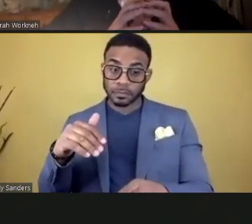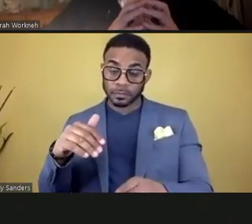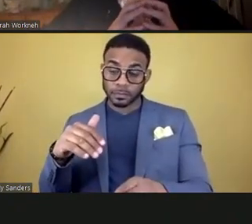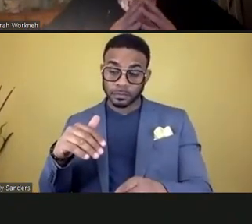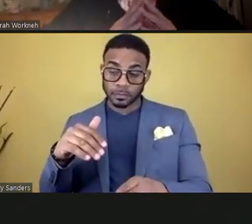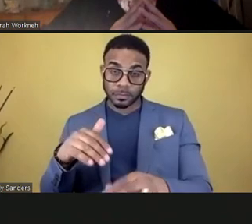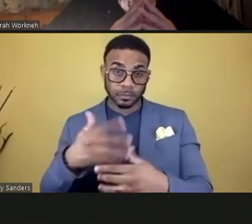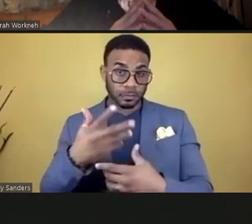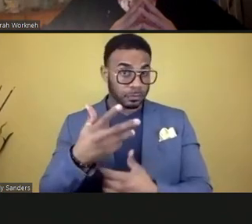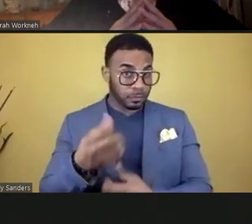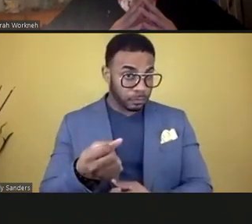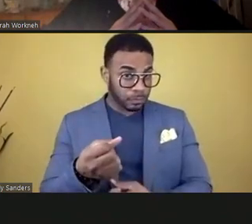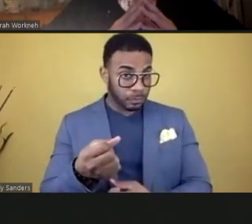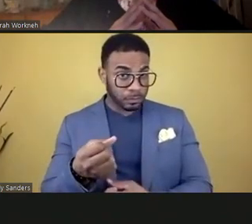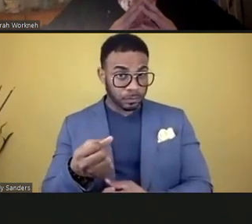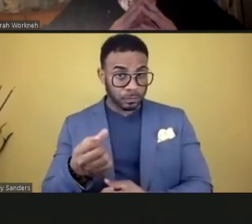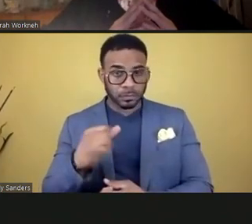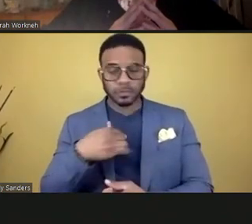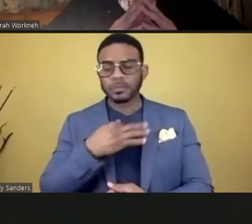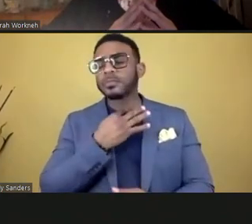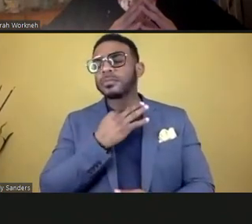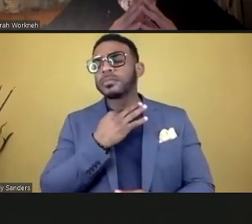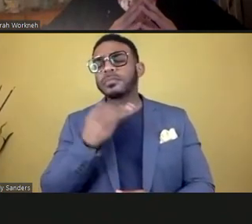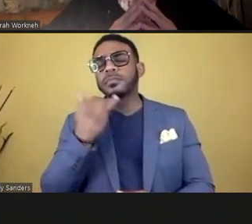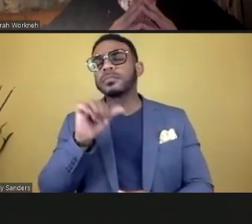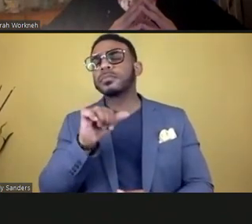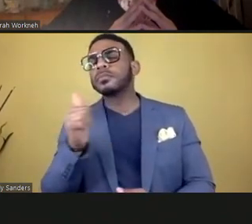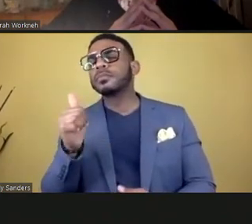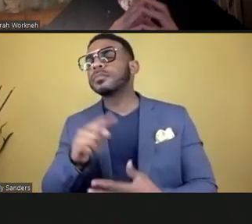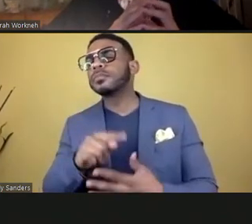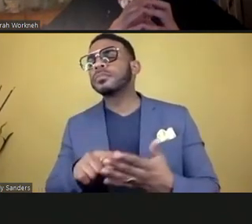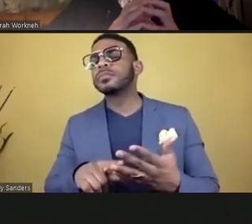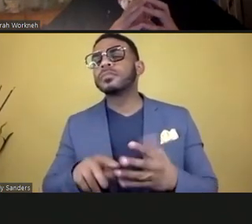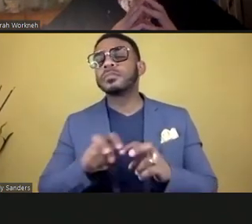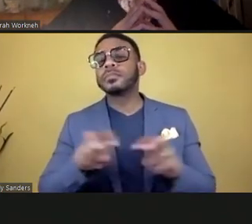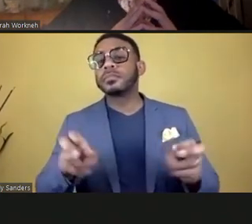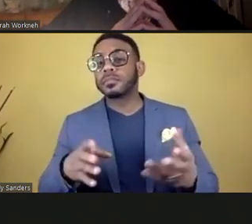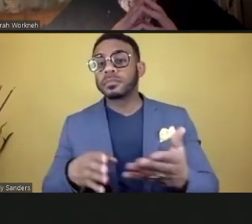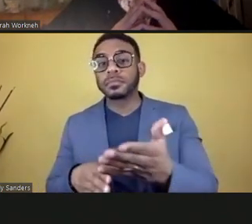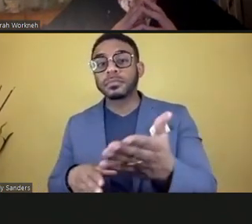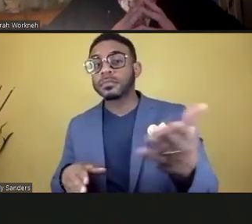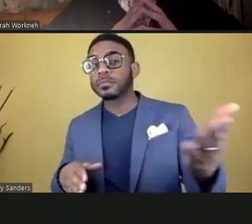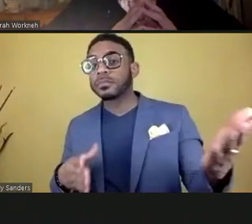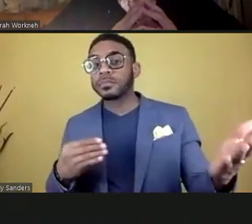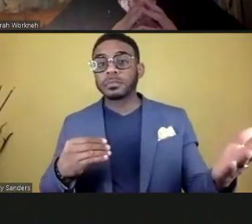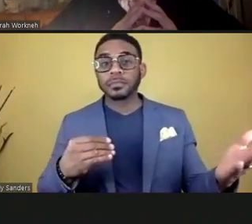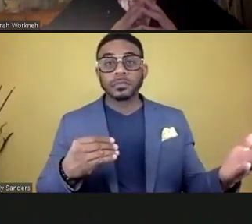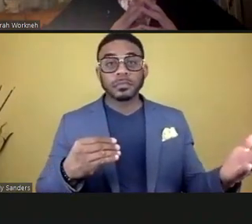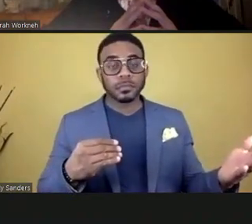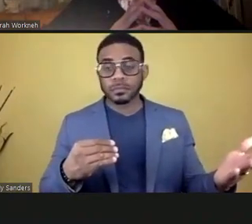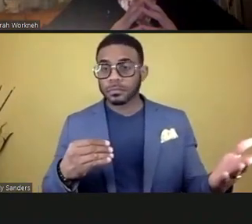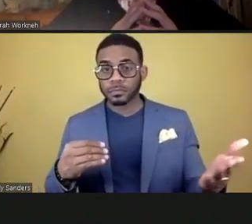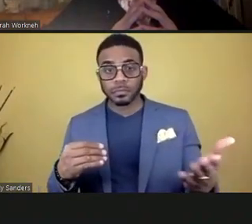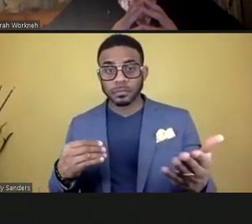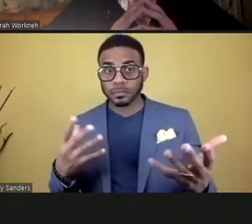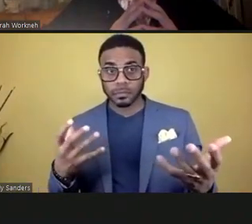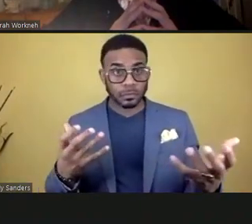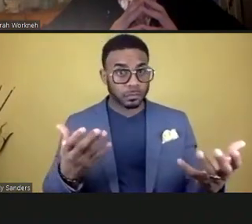and trust. And so I'm curious if other panelists and conversants want